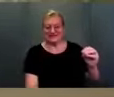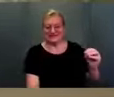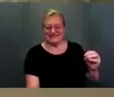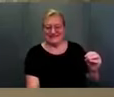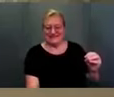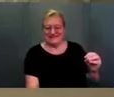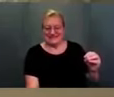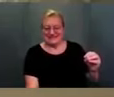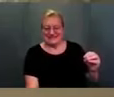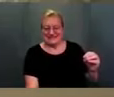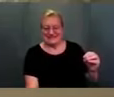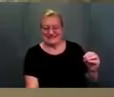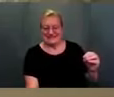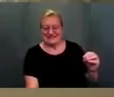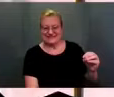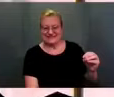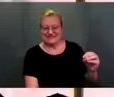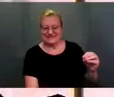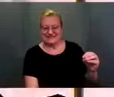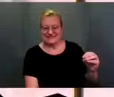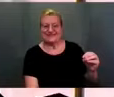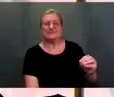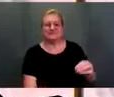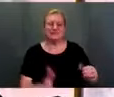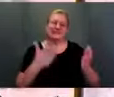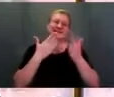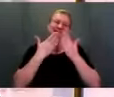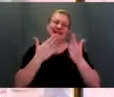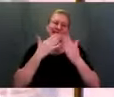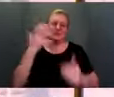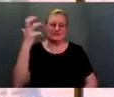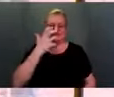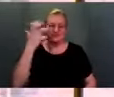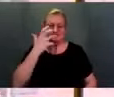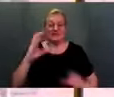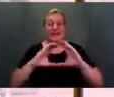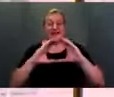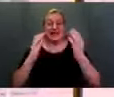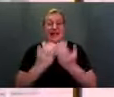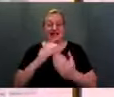incredible. I really thank you. So, class of 2020.